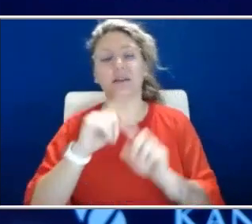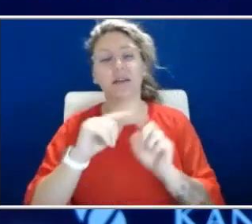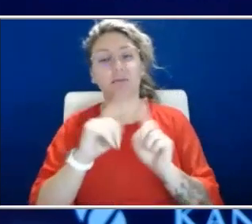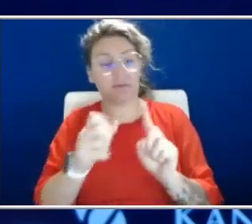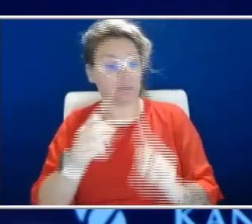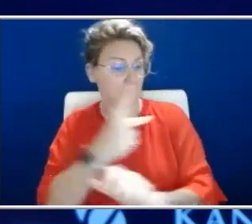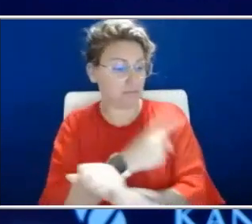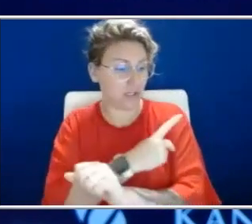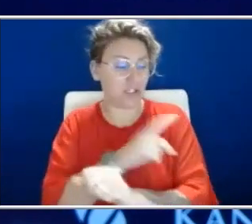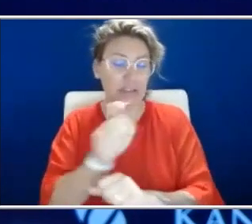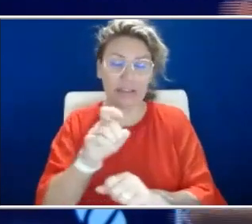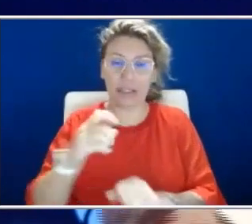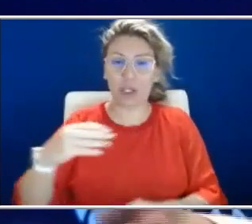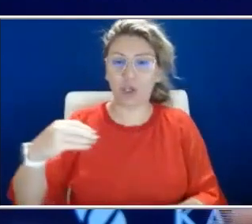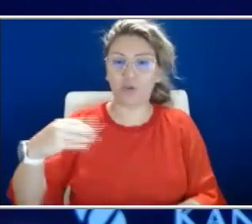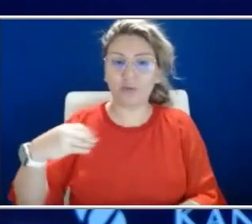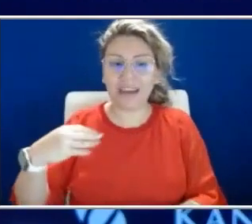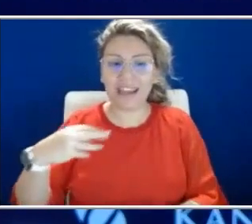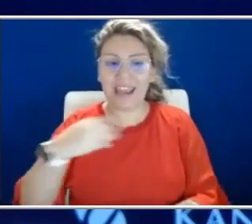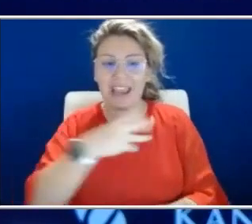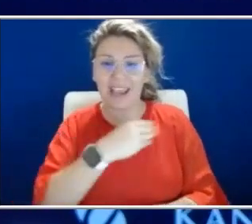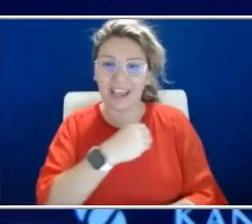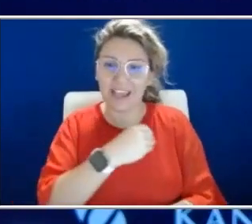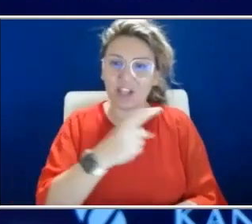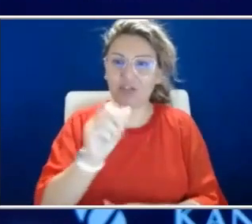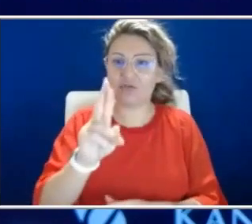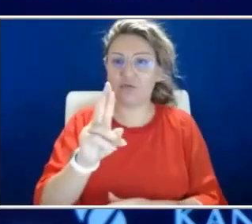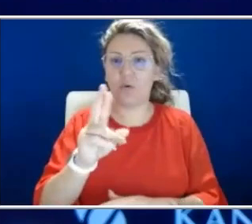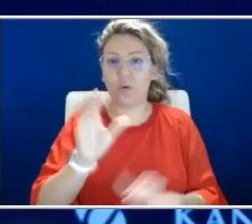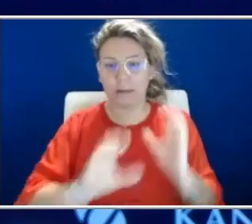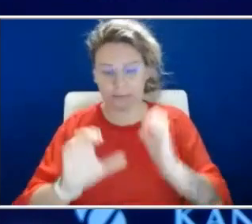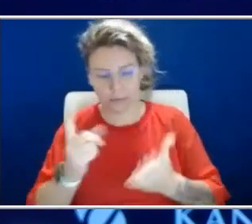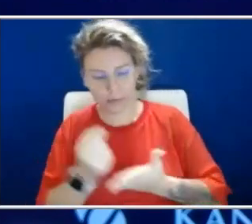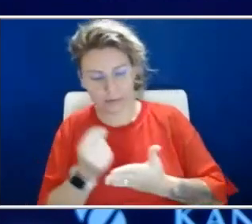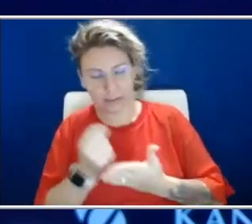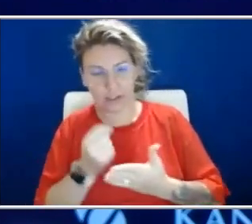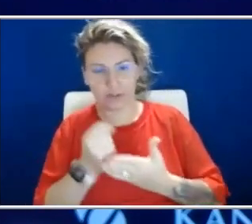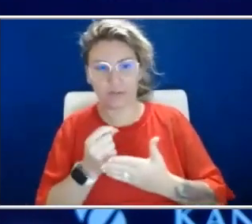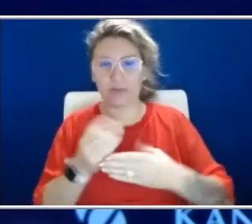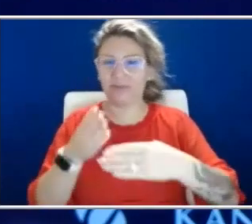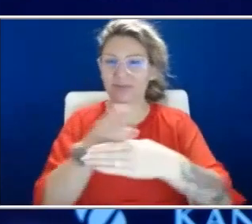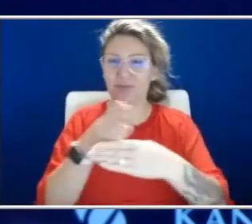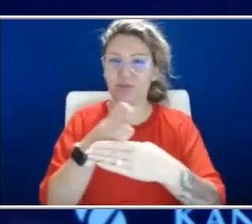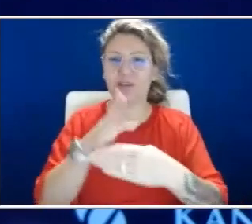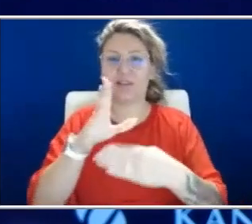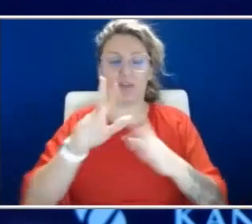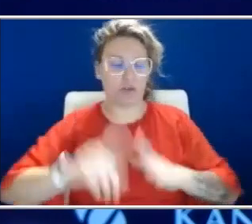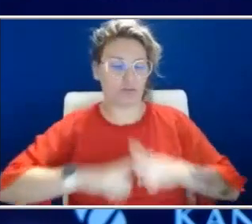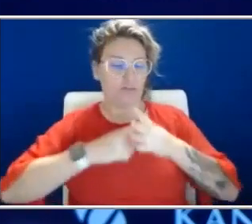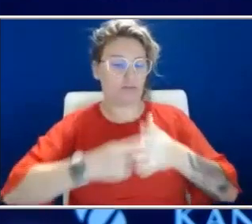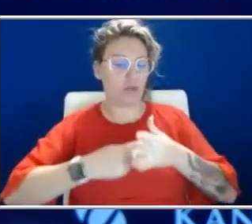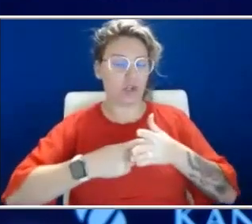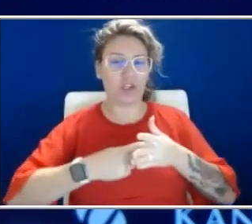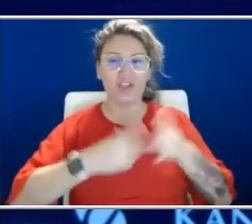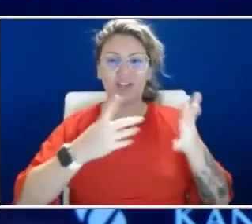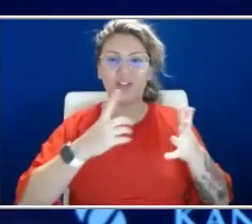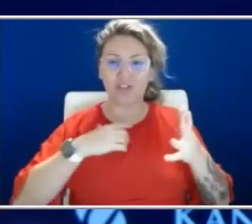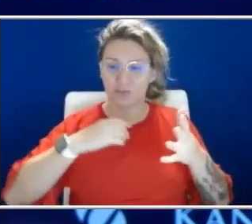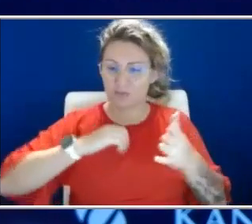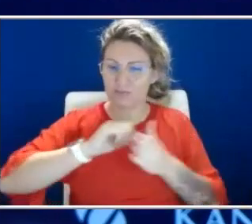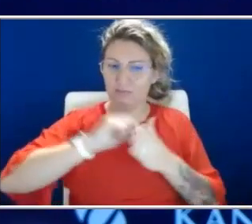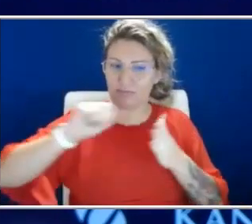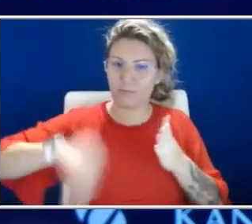or chemotherapy, and that can sort of prolong the interval in between their initial stage of reconstruction and then the